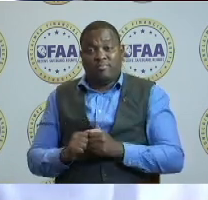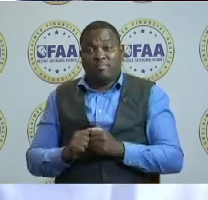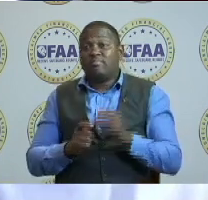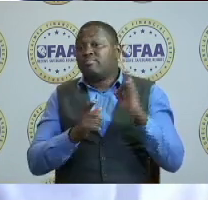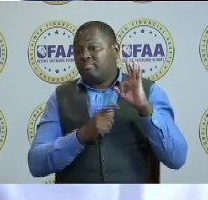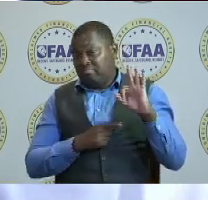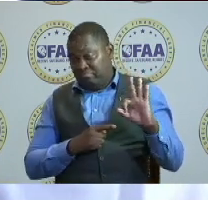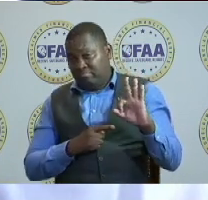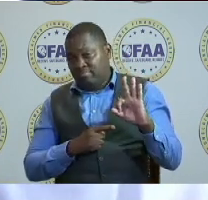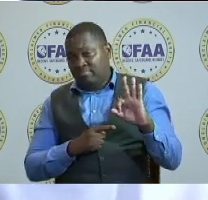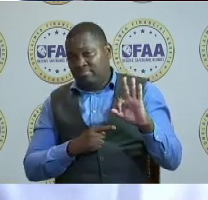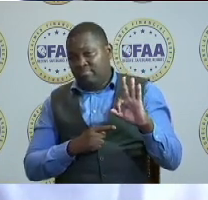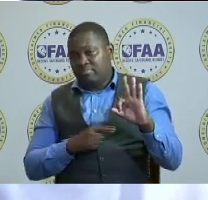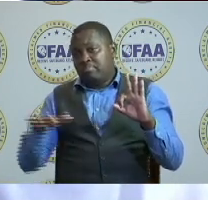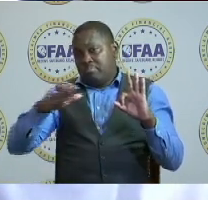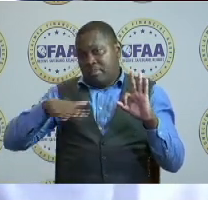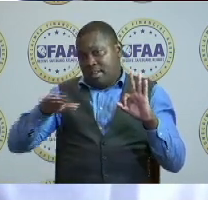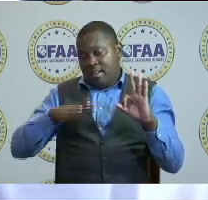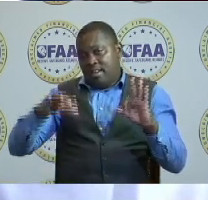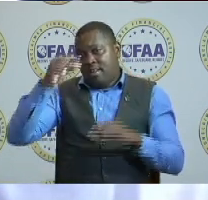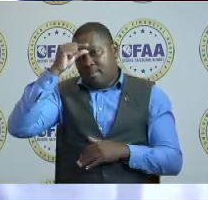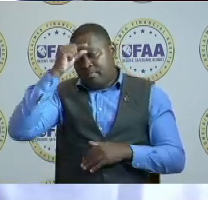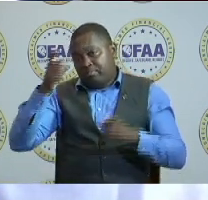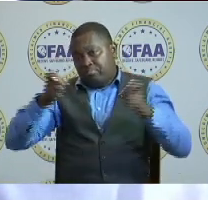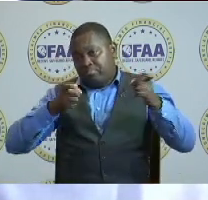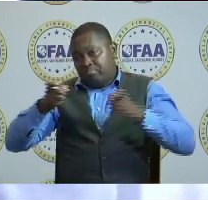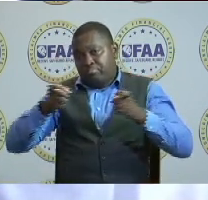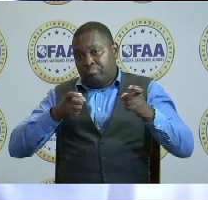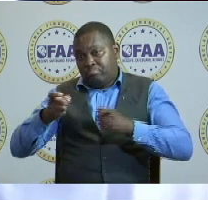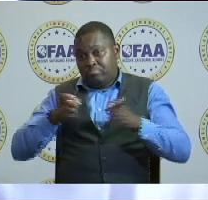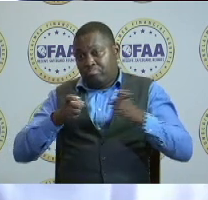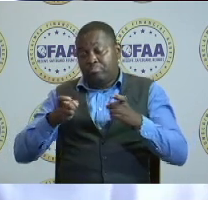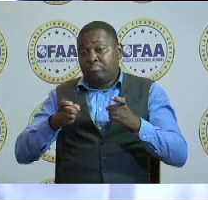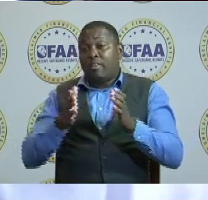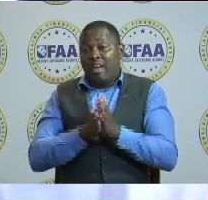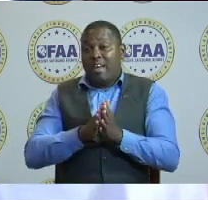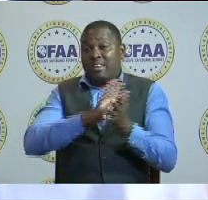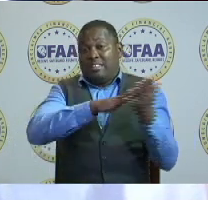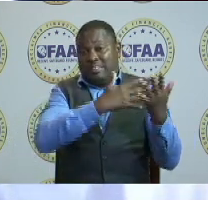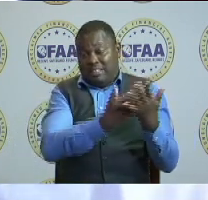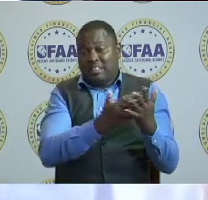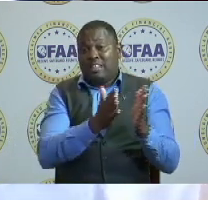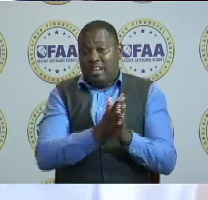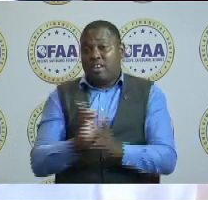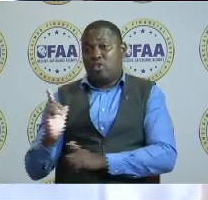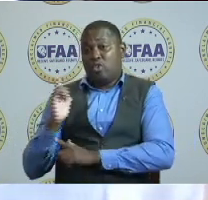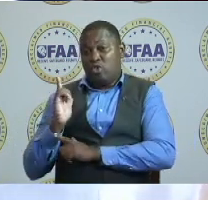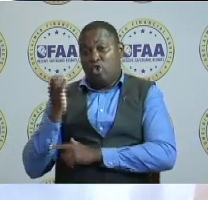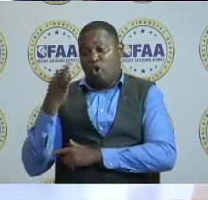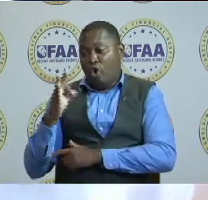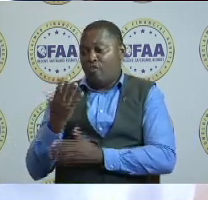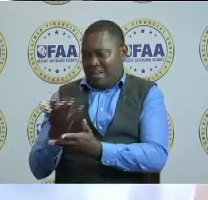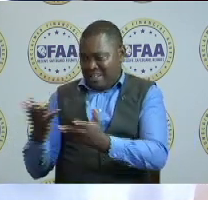number three is the area of governance and management structures and principles of the